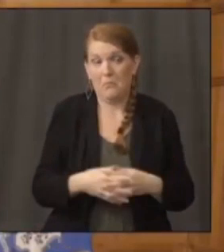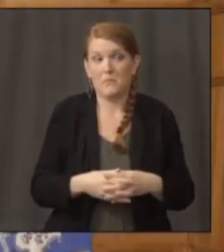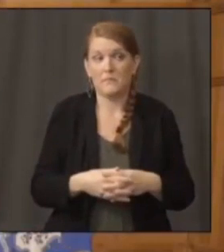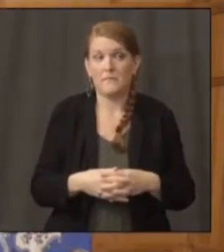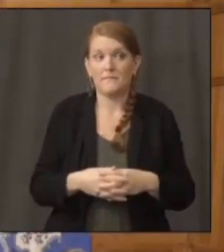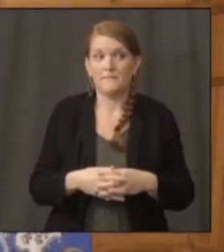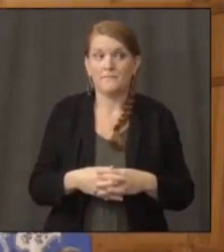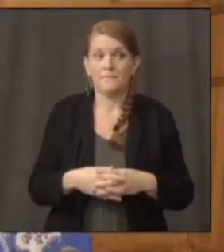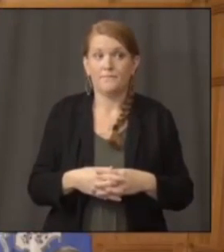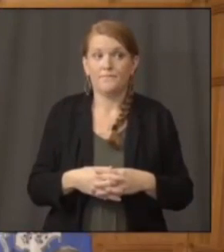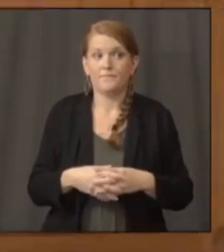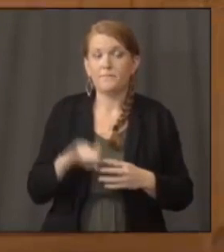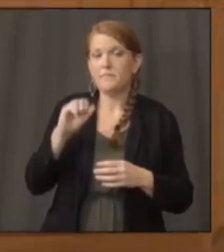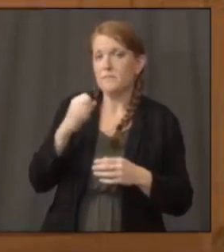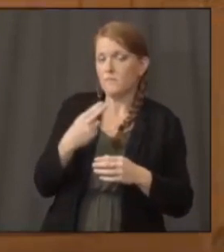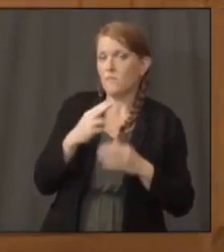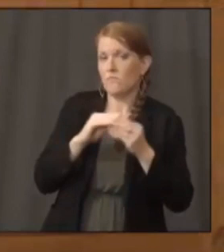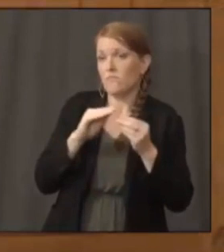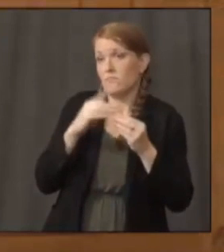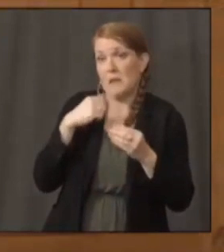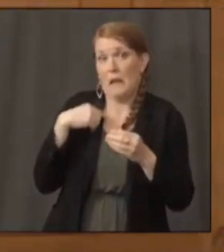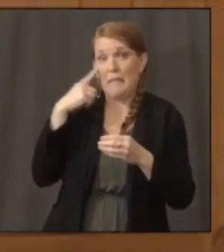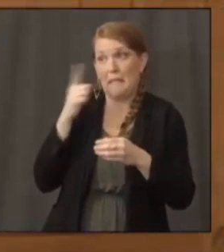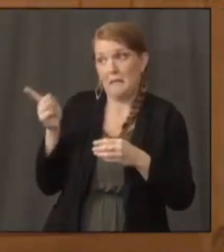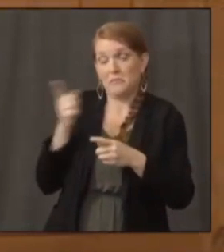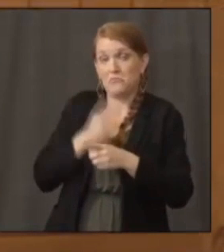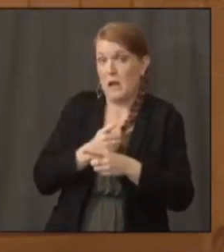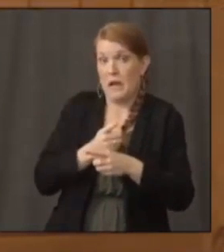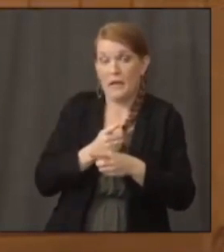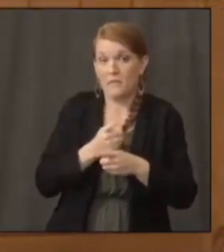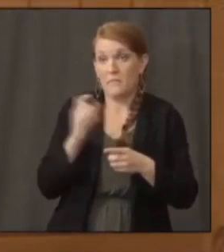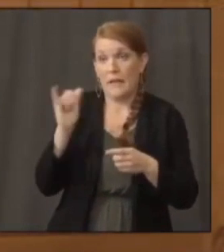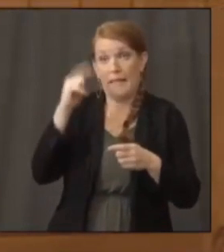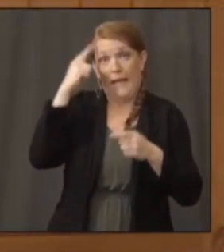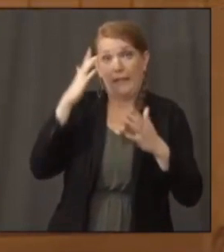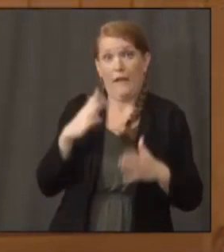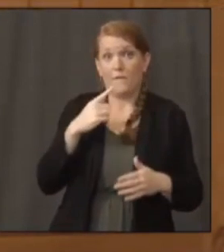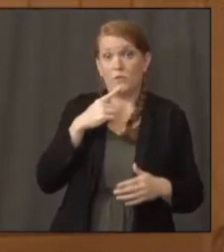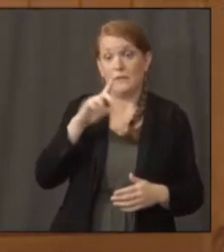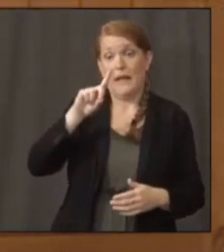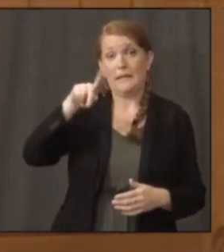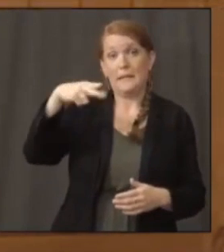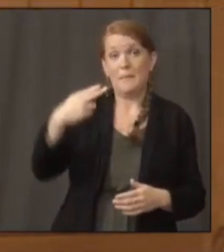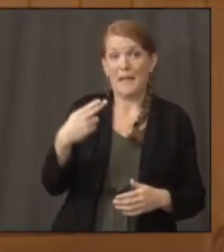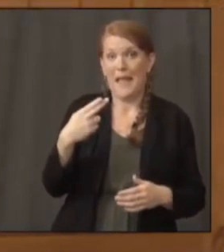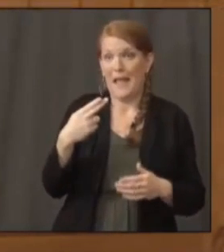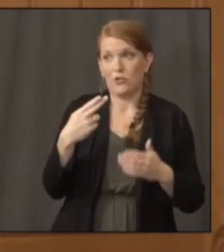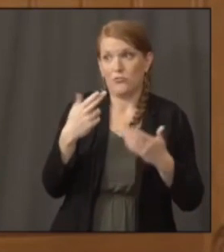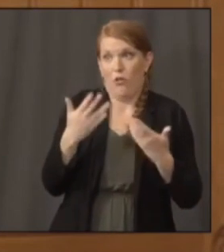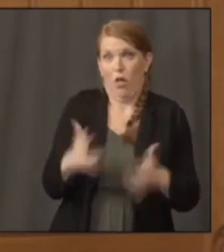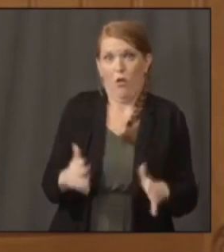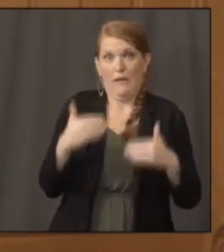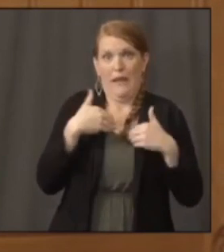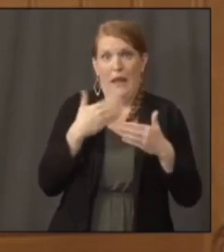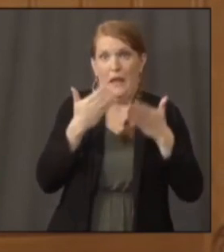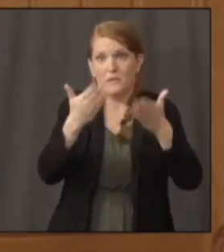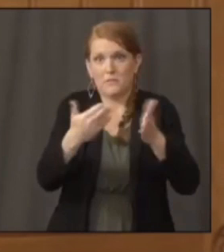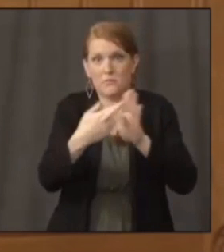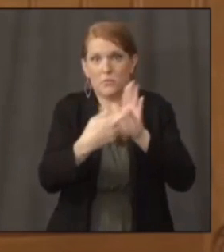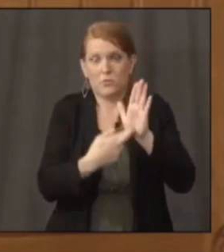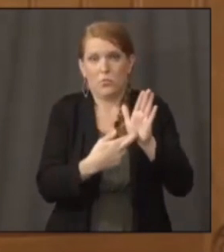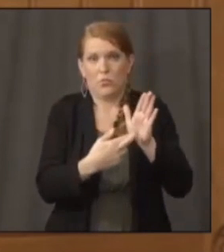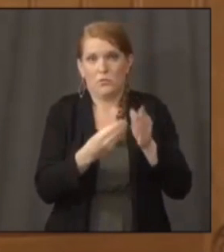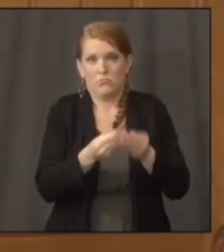No, I think that's correct. I mean, we do have, as the governor said, DPH already has guidance out that, for all